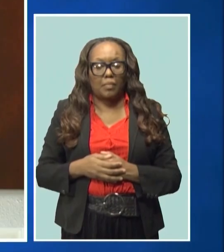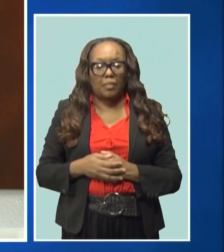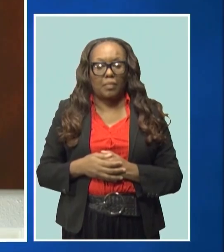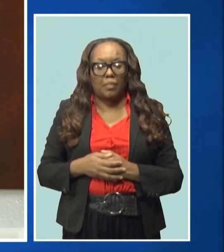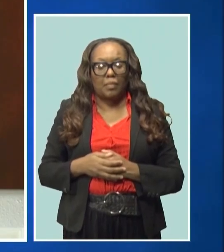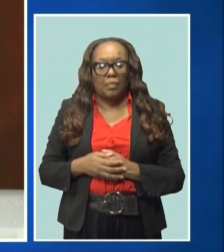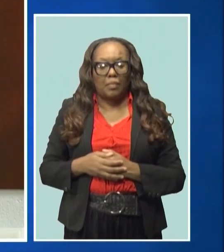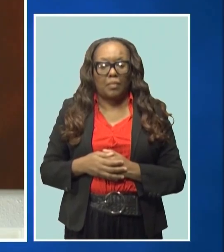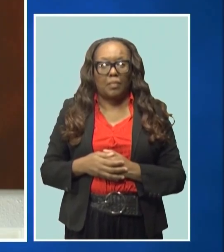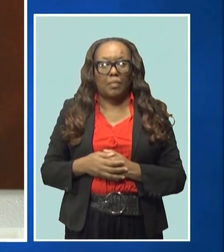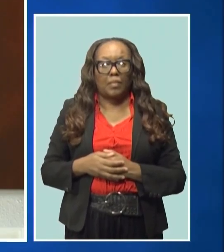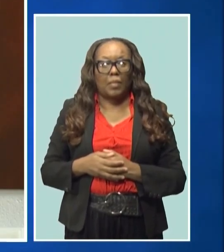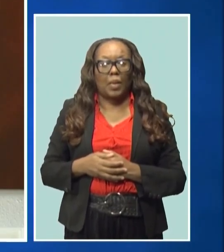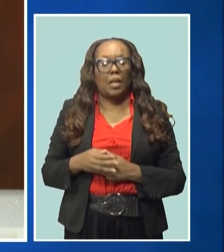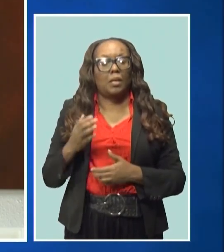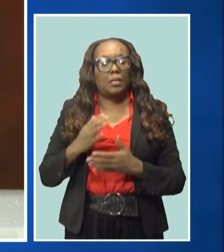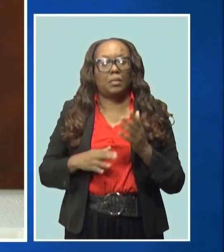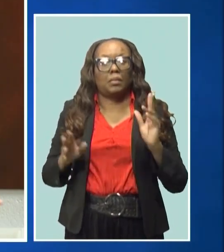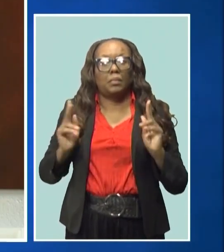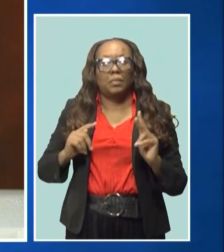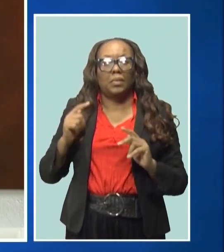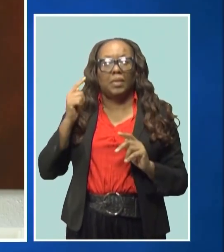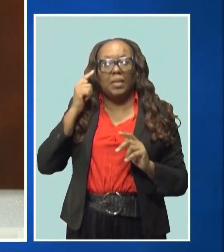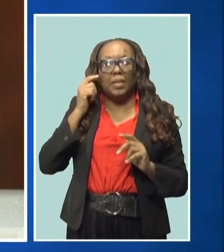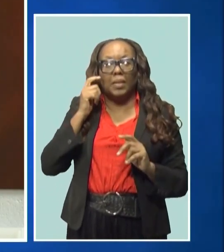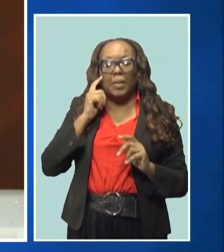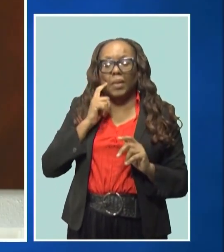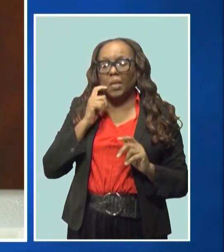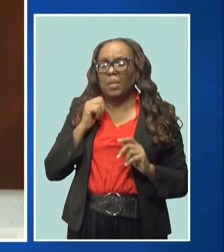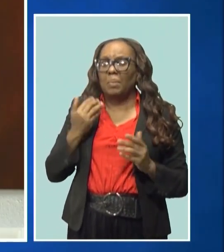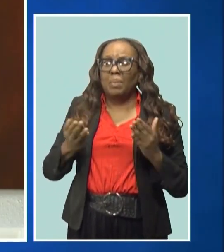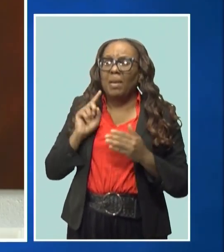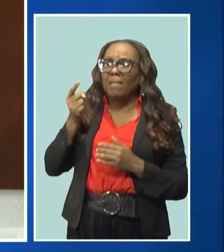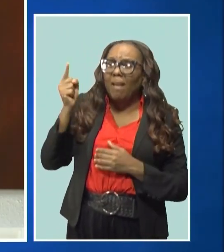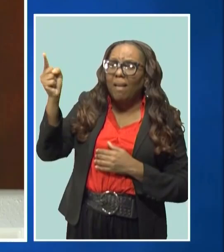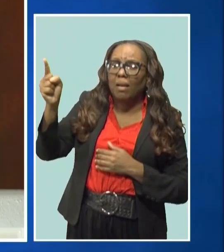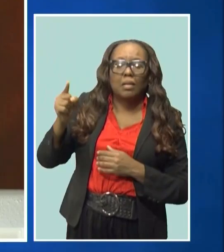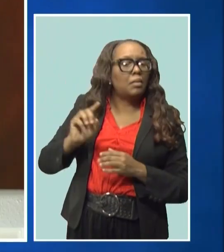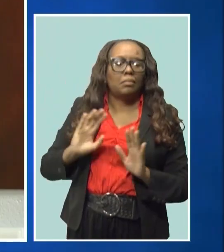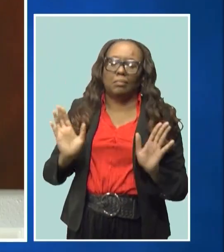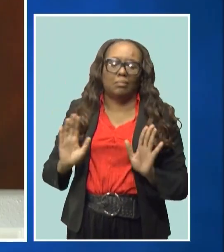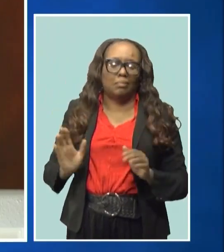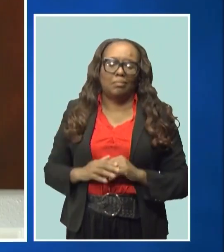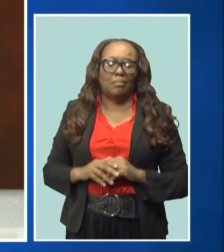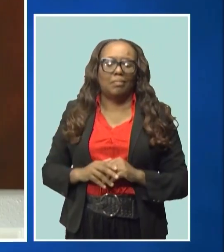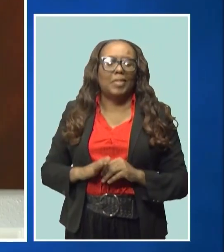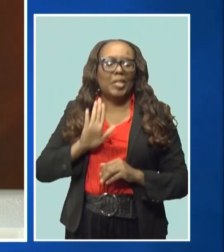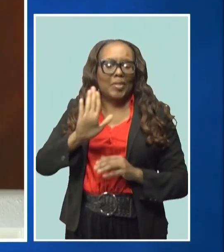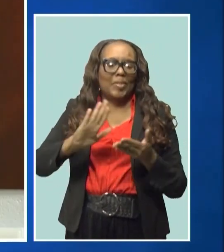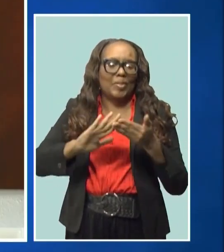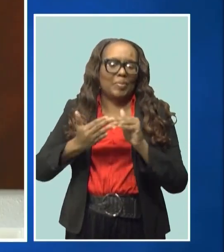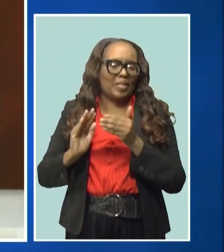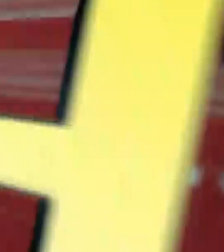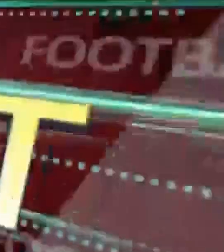the distance in terms of where they have to go, well, that factor has been taken care of because it's within a community, so there's no